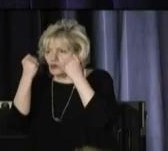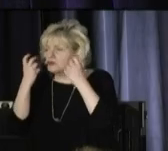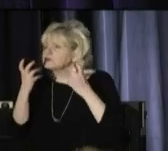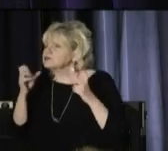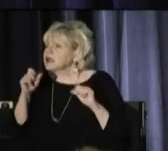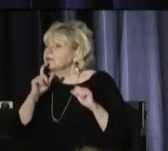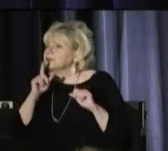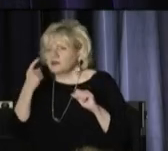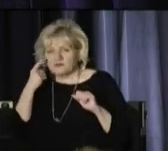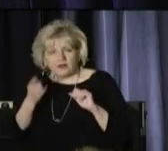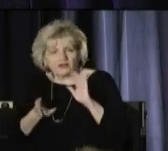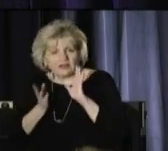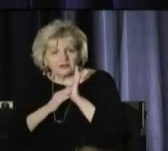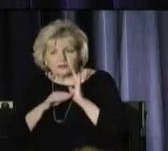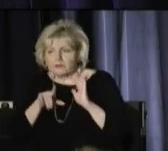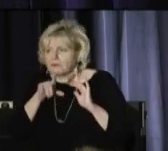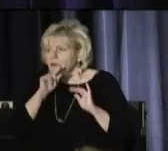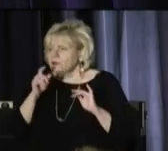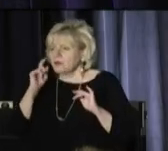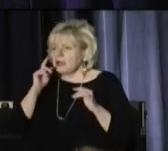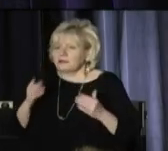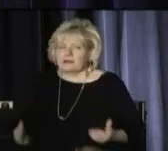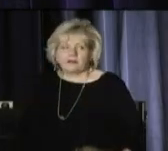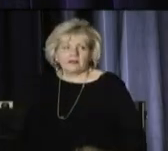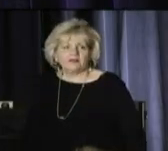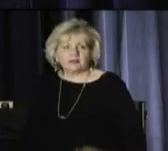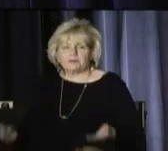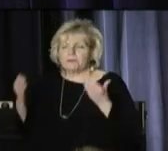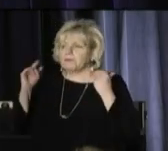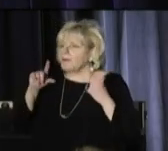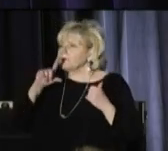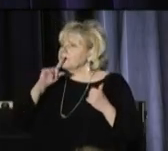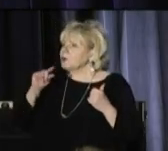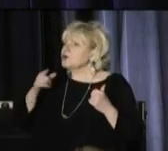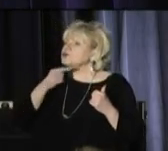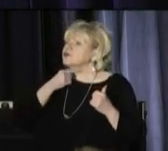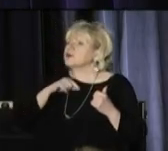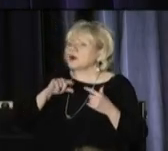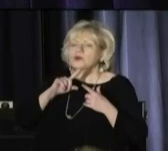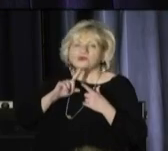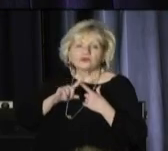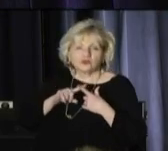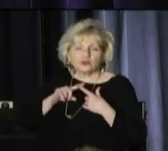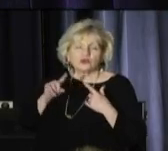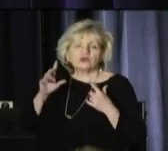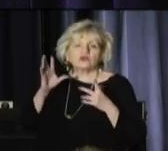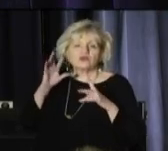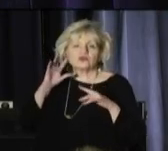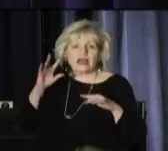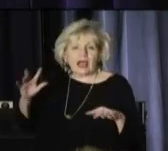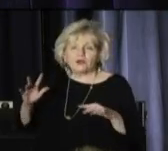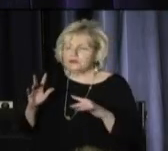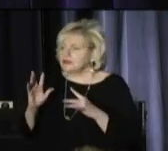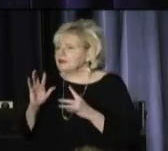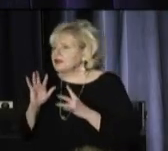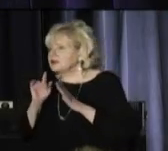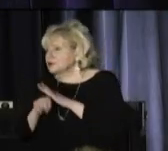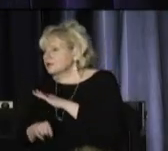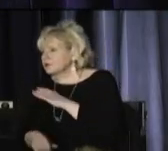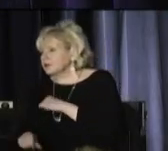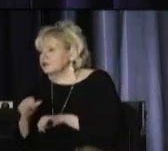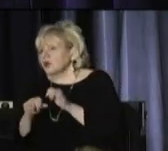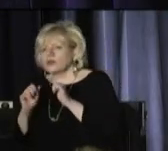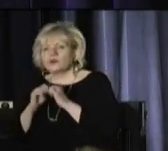bird minds lift up our nasty bird throats, a gully to soak sound, trampling each other with